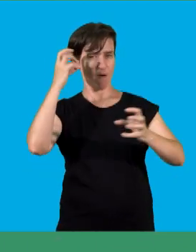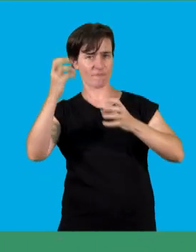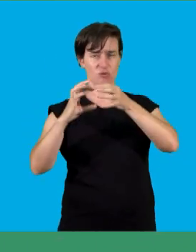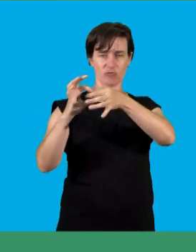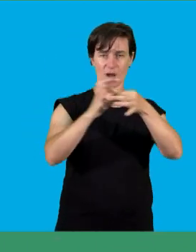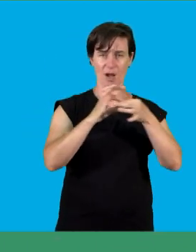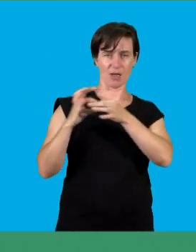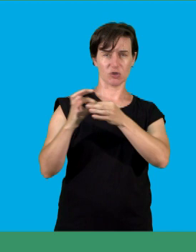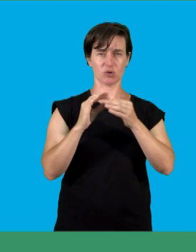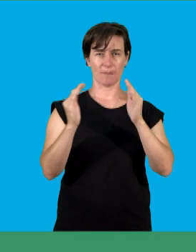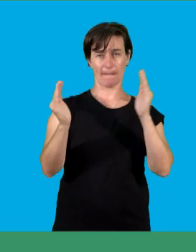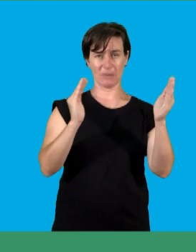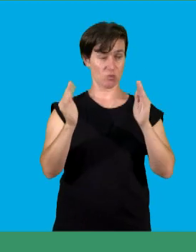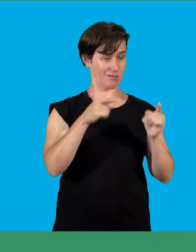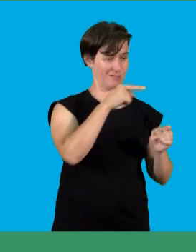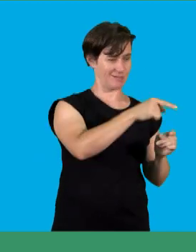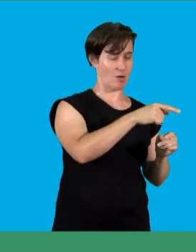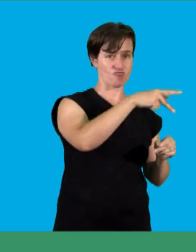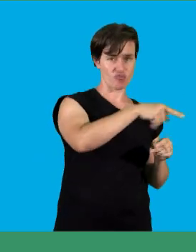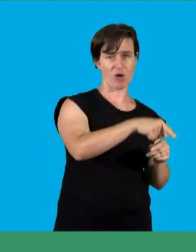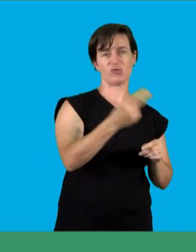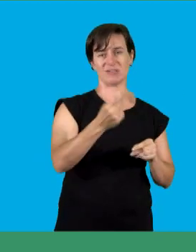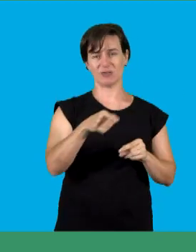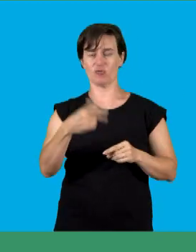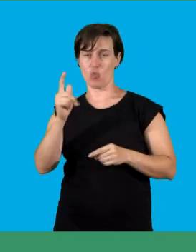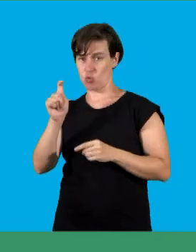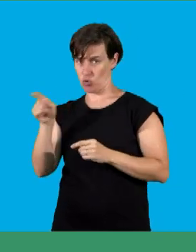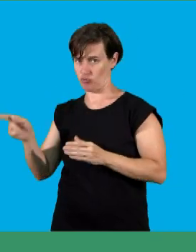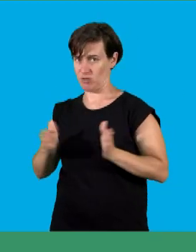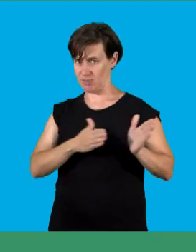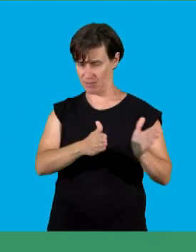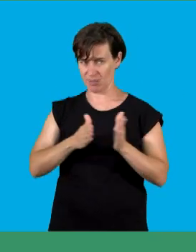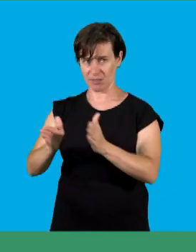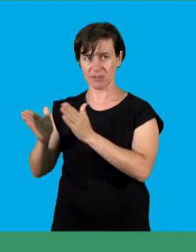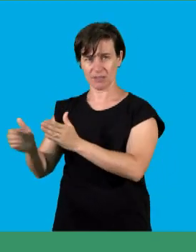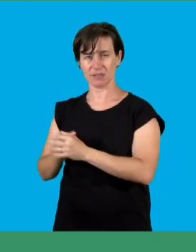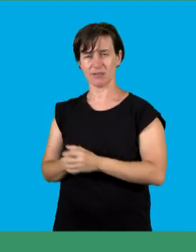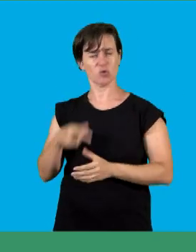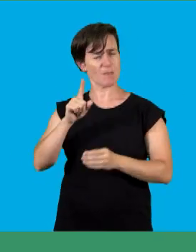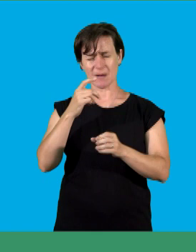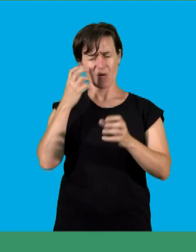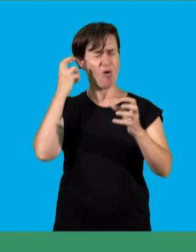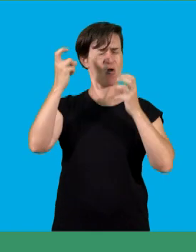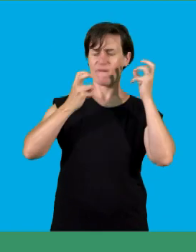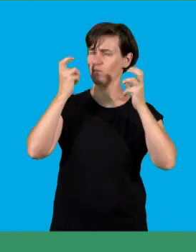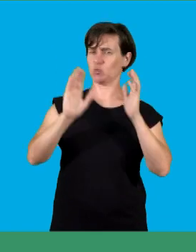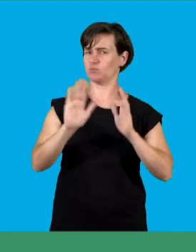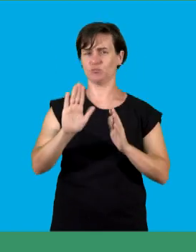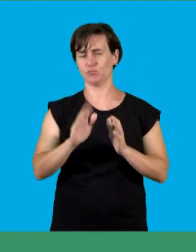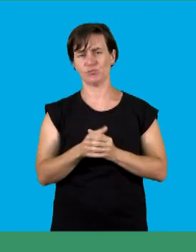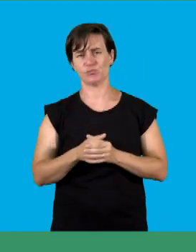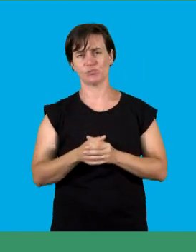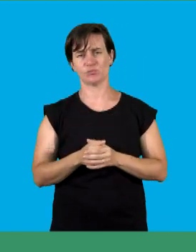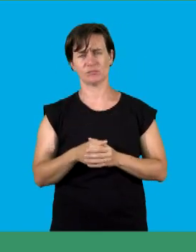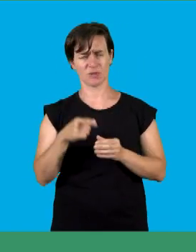relationship amongst the 3 business sectors that we have. So you must not confuse actually